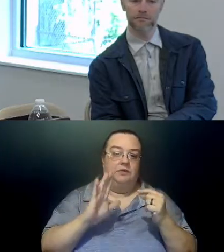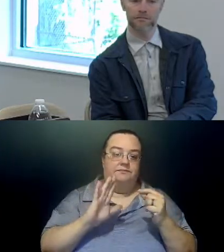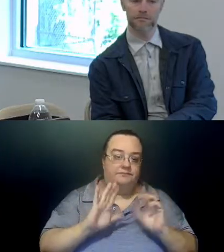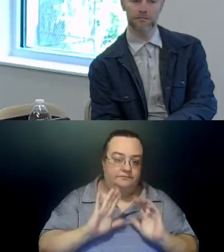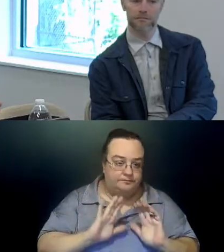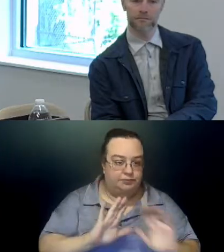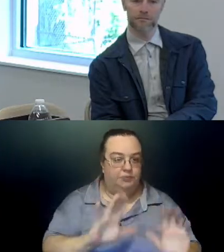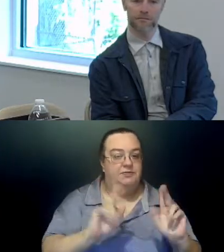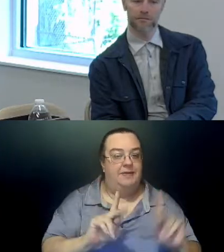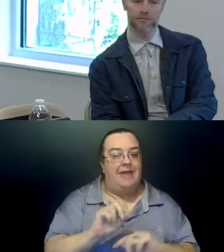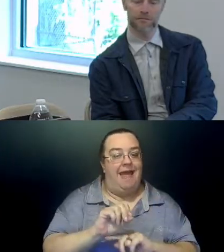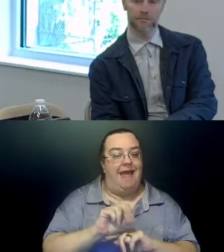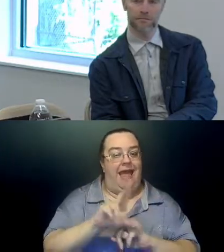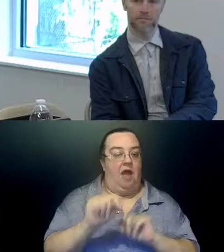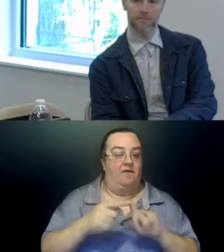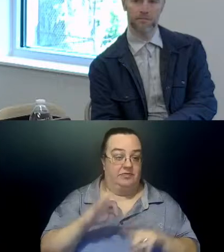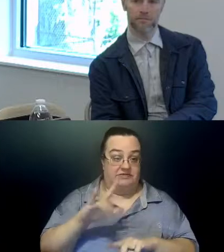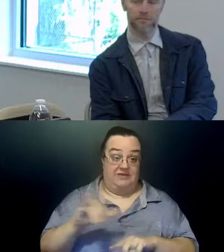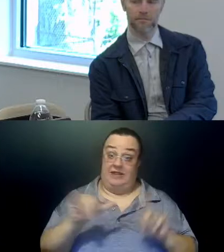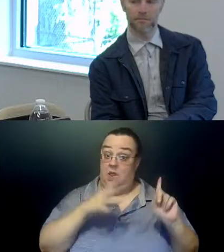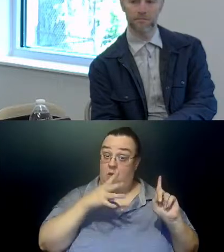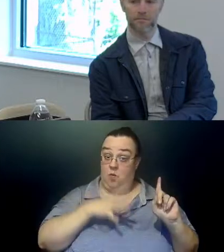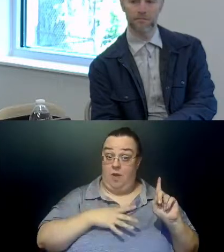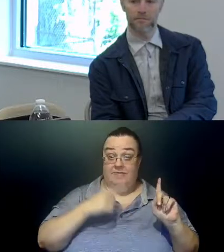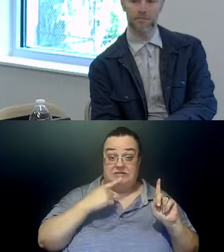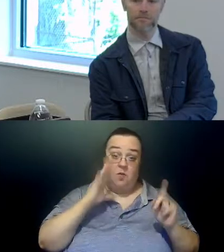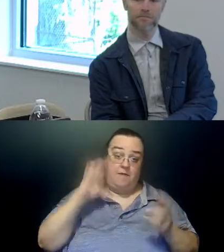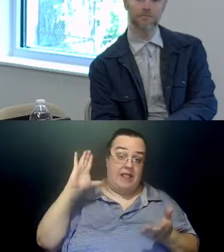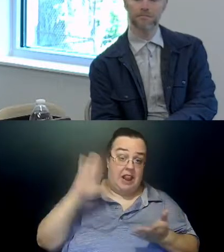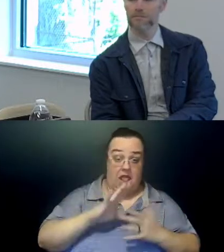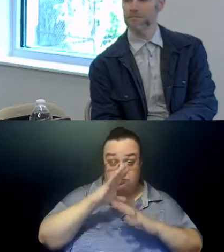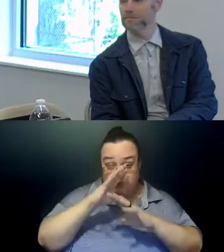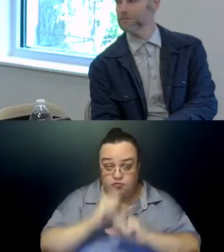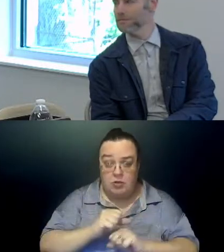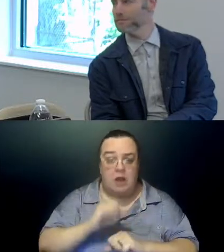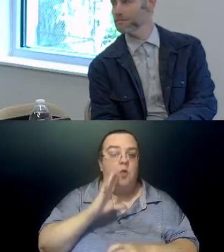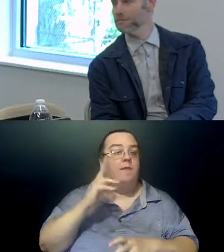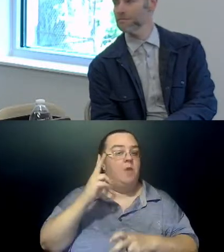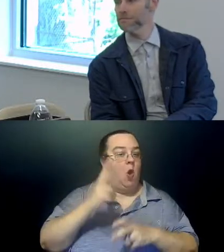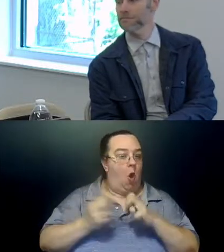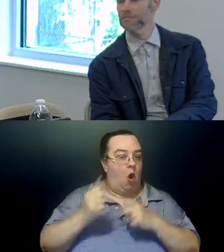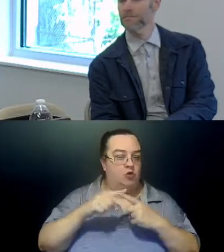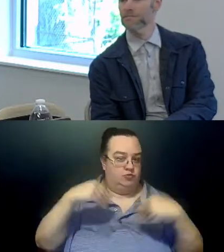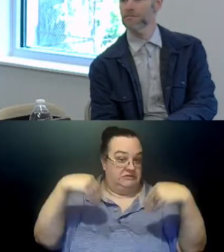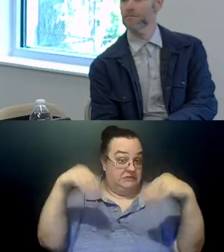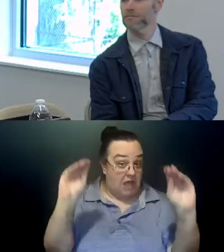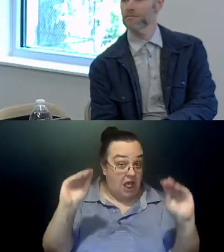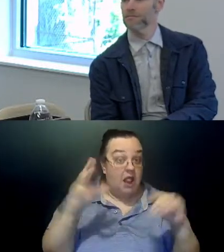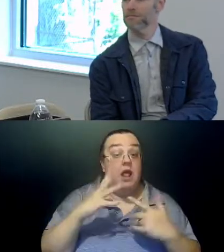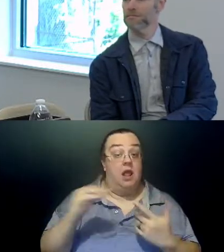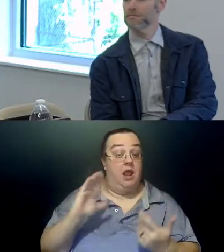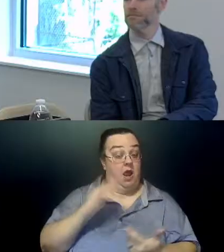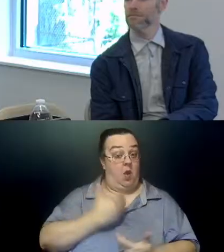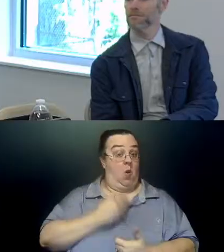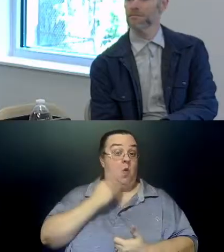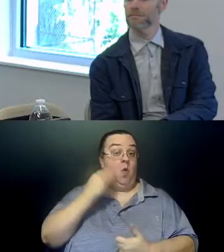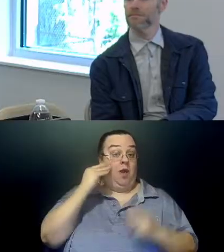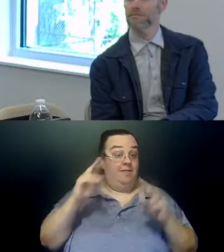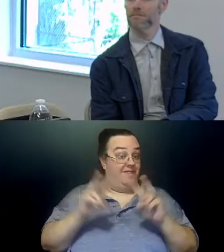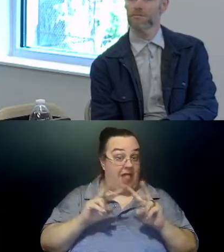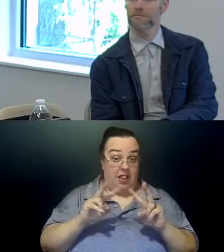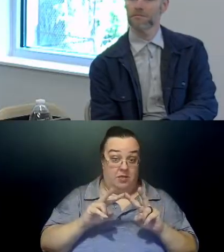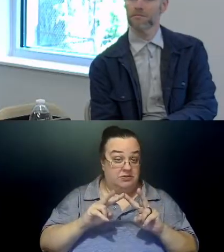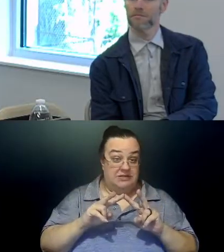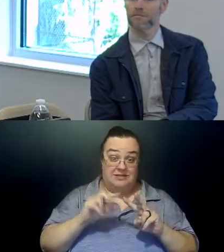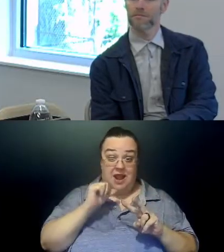going to be, like the lady said, it's going to be less attractive, it's going to be harder to sell, and our costs, our home values are not going in the right